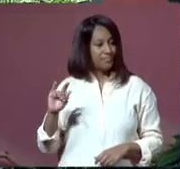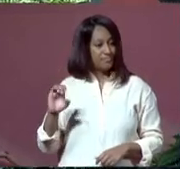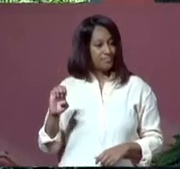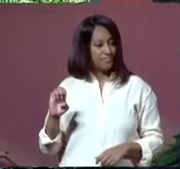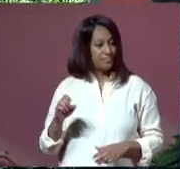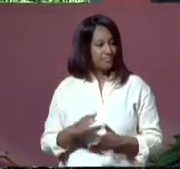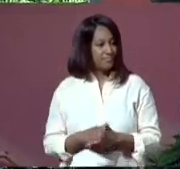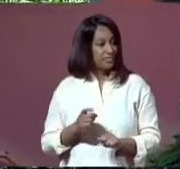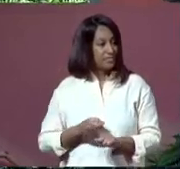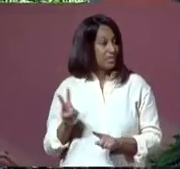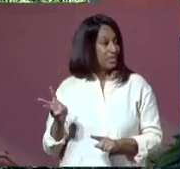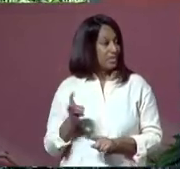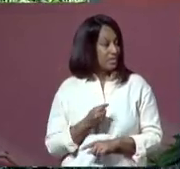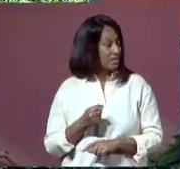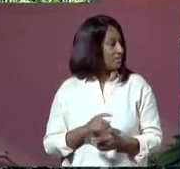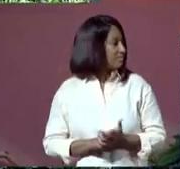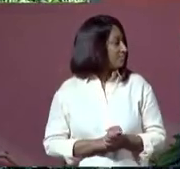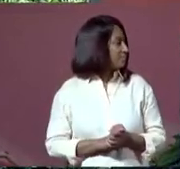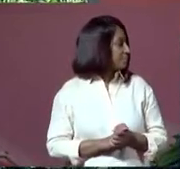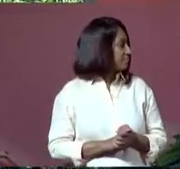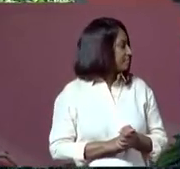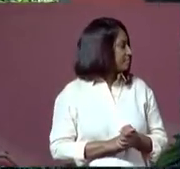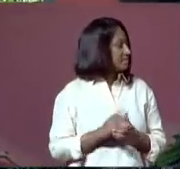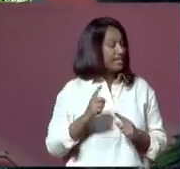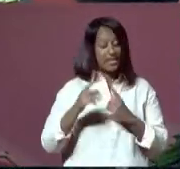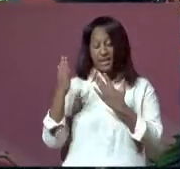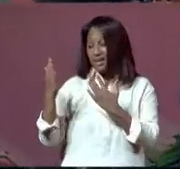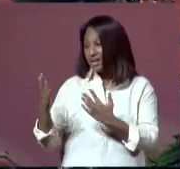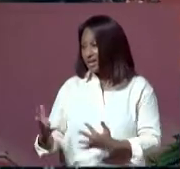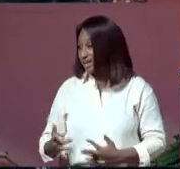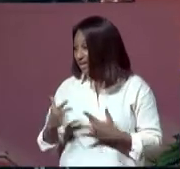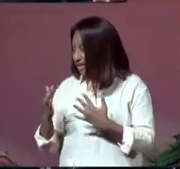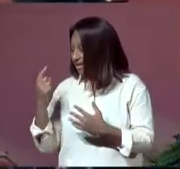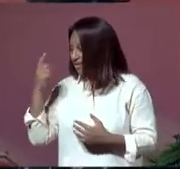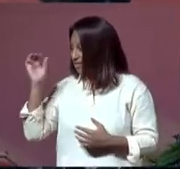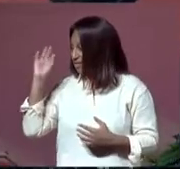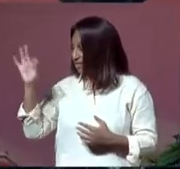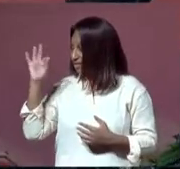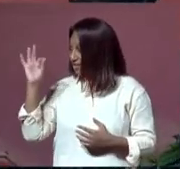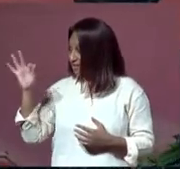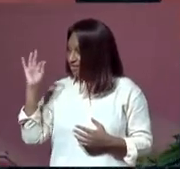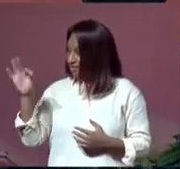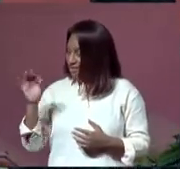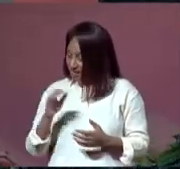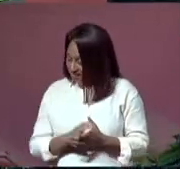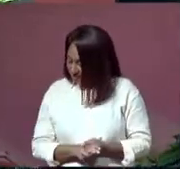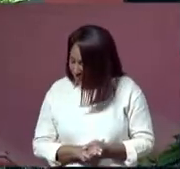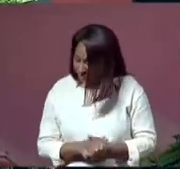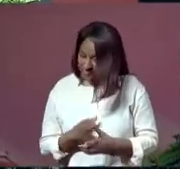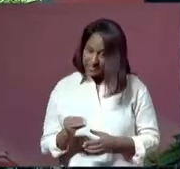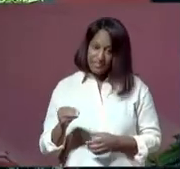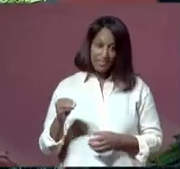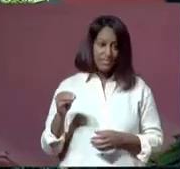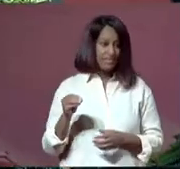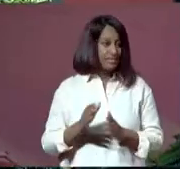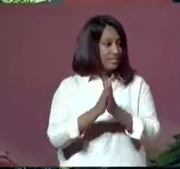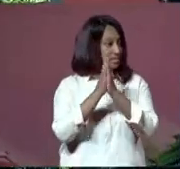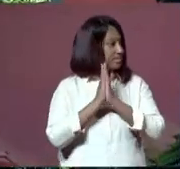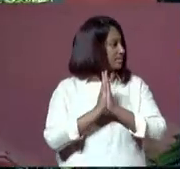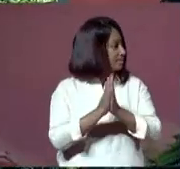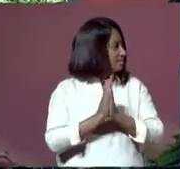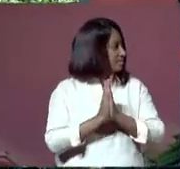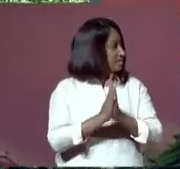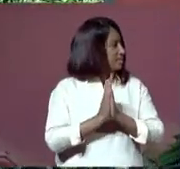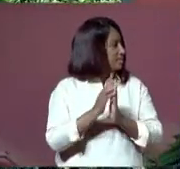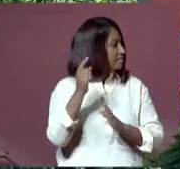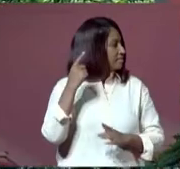Yeah, I can't wait to hear her tomorrow night. Yeah, yeah. And then pray for your boy that the Lord will renew my